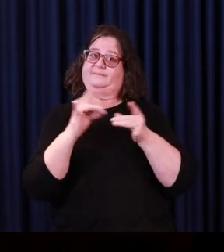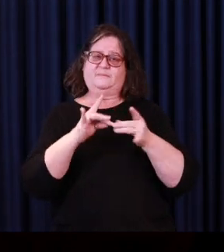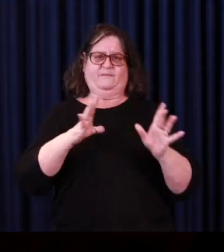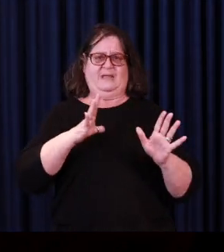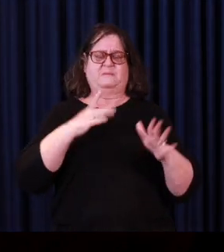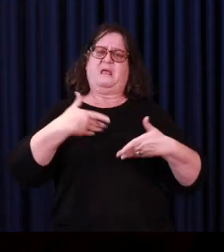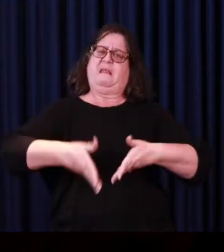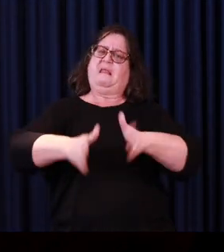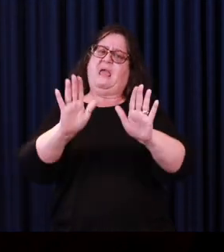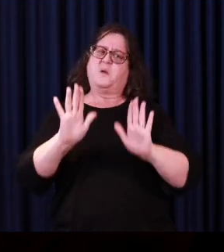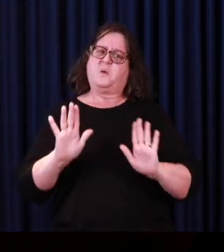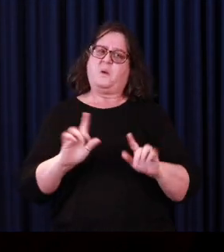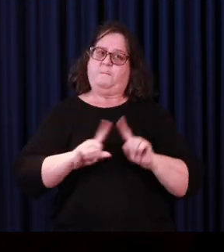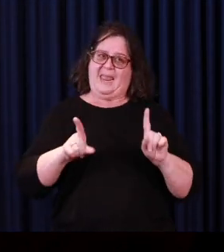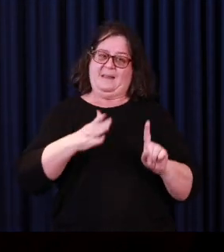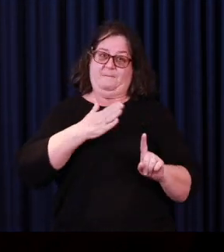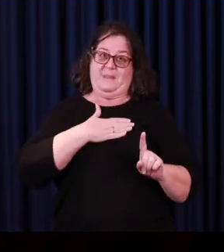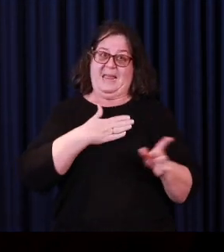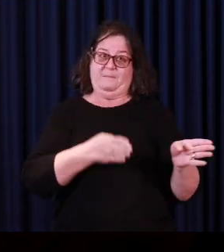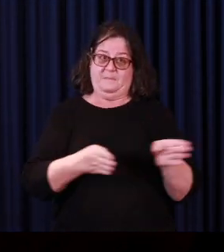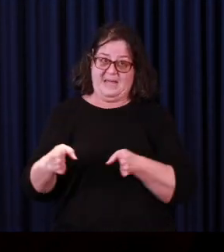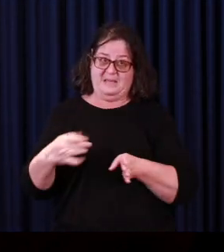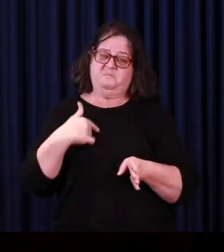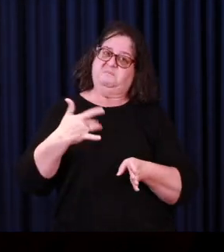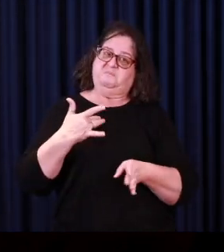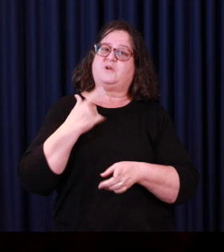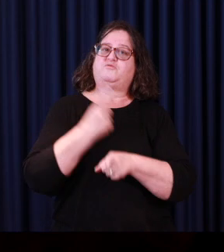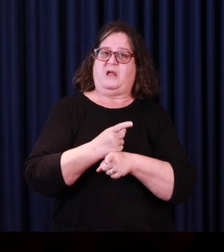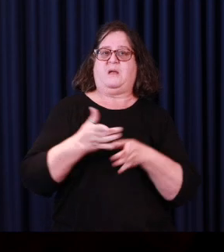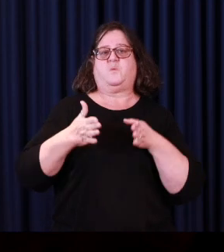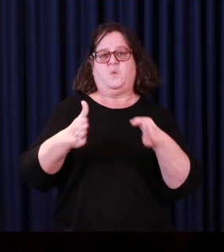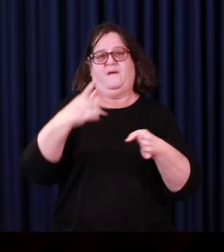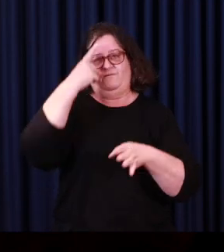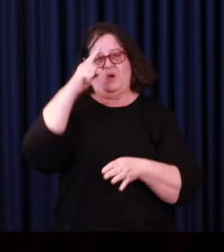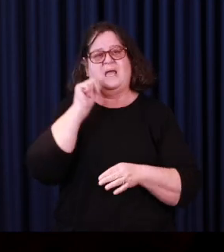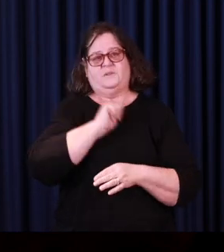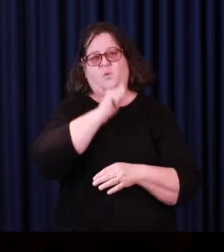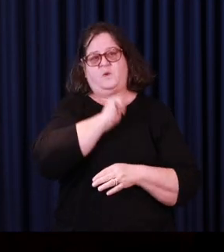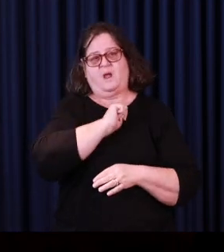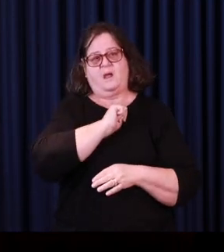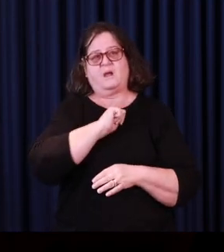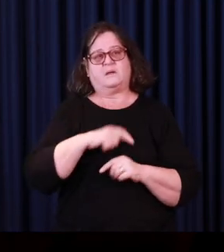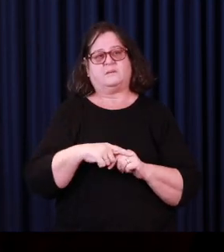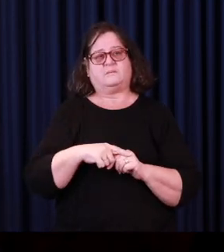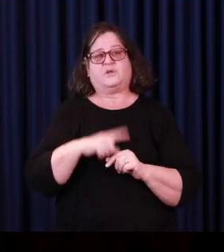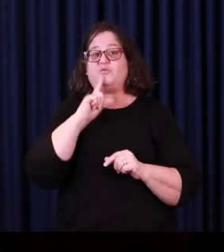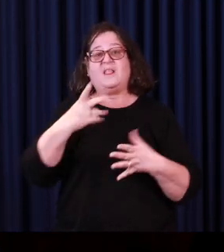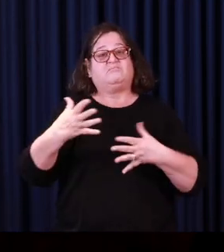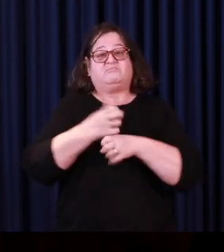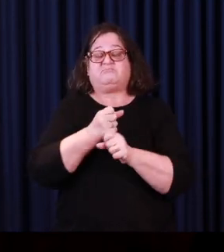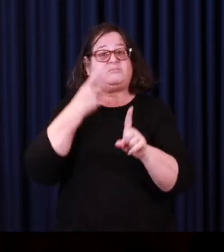I've outlined is the right path for Arizona. Here's the short of it. Arizona has